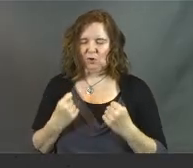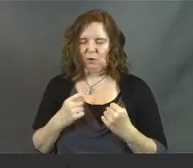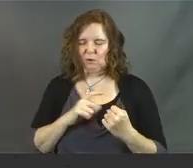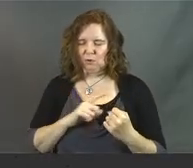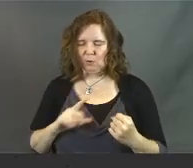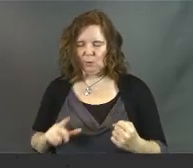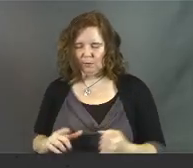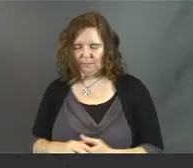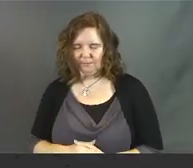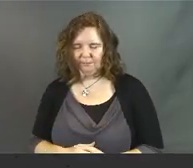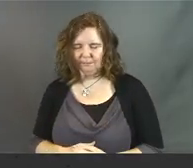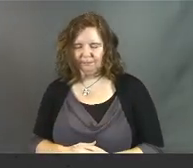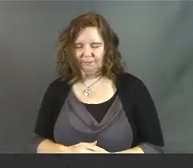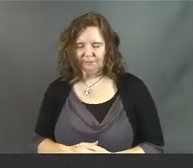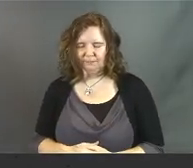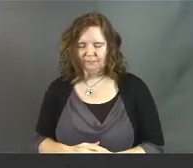Lord.